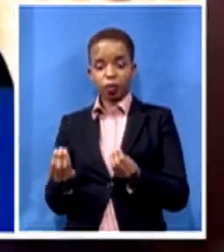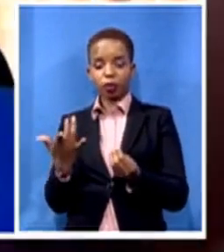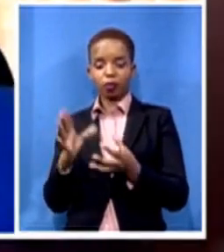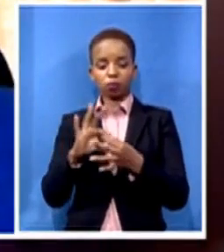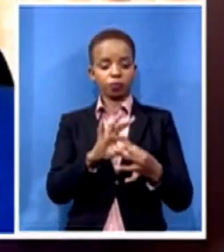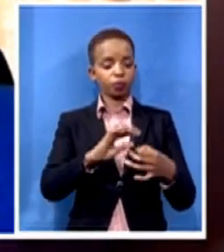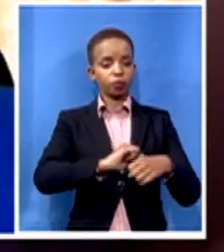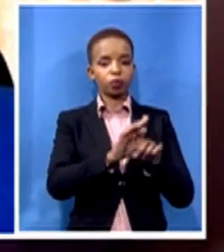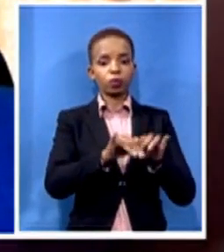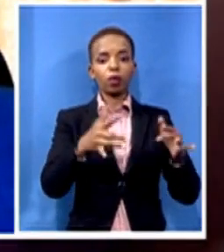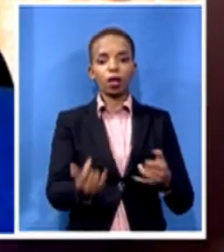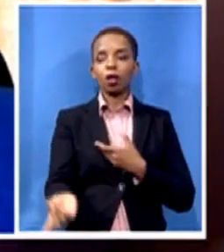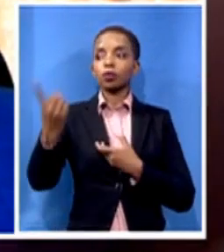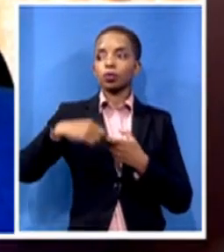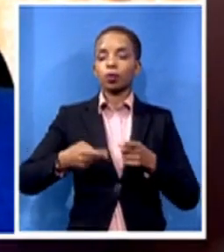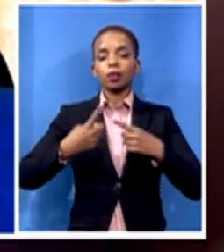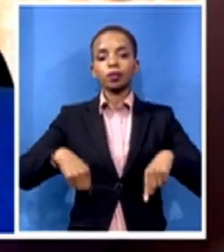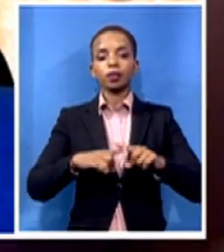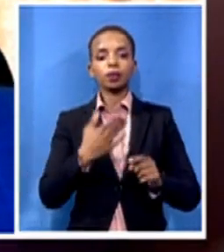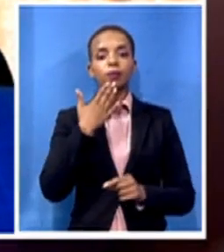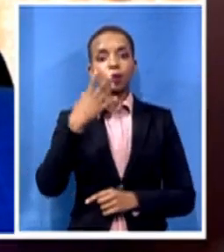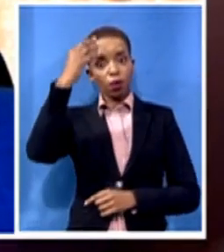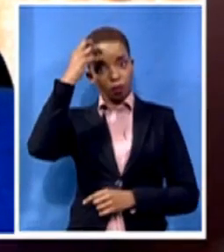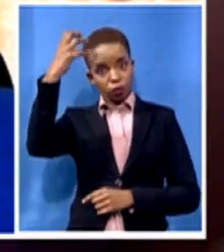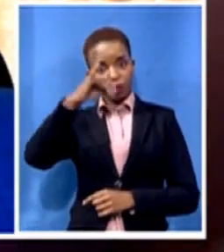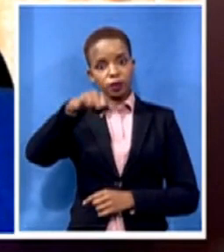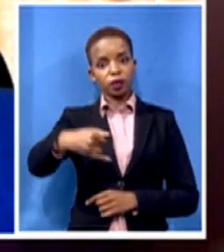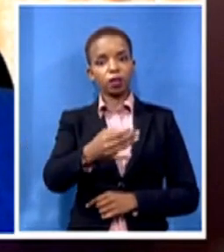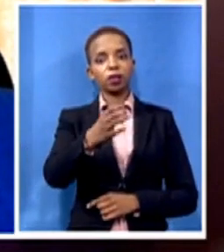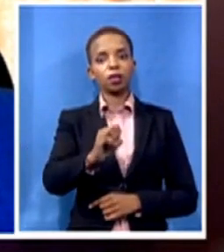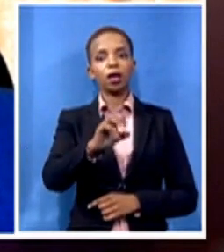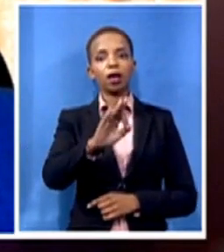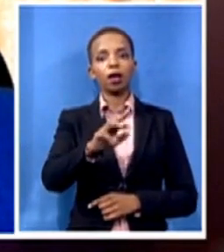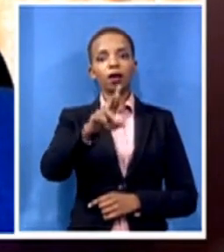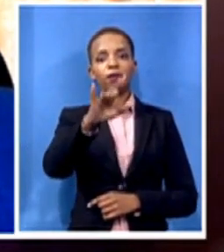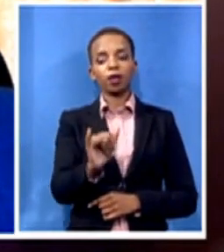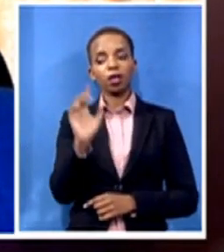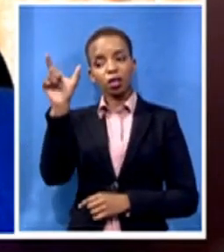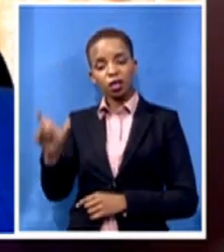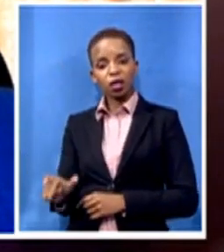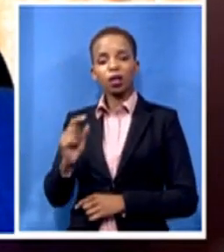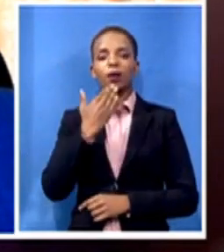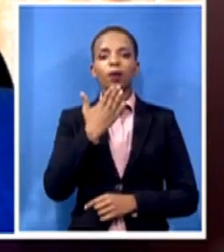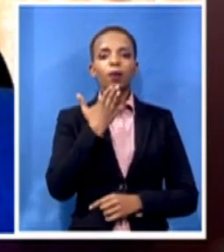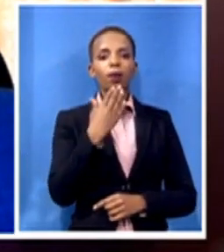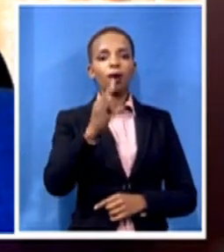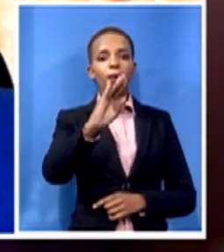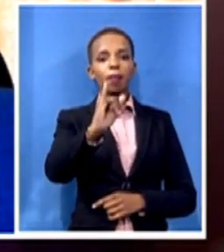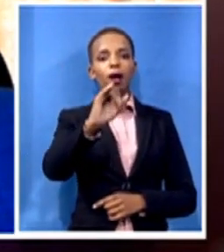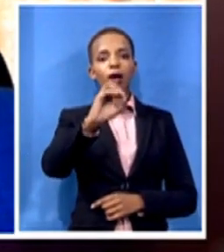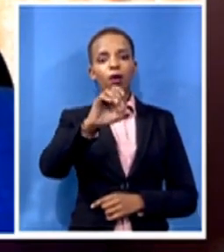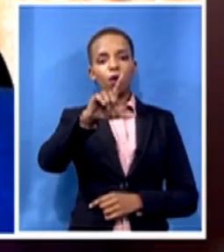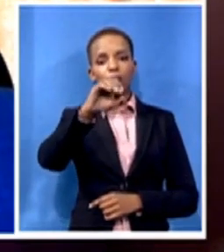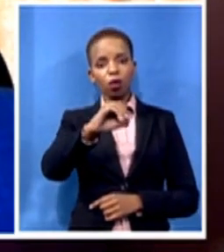Jeffrey Mphahlele, a virologist and the Vice President for Research at the South African Medical Research Council.